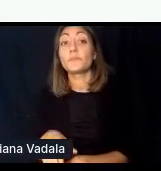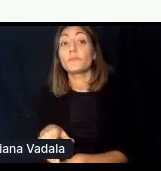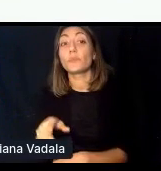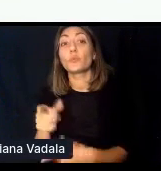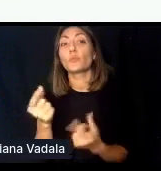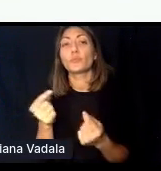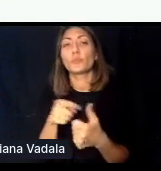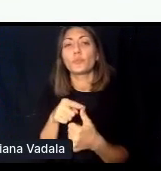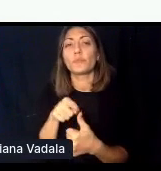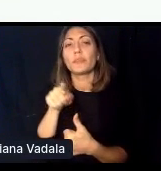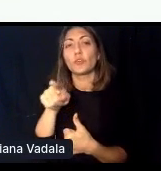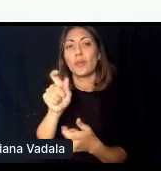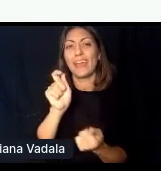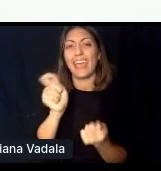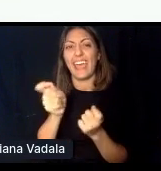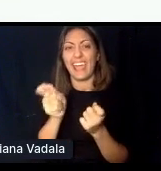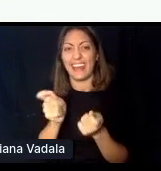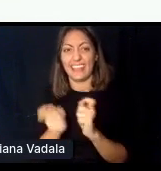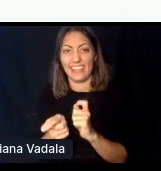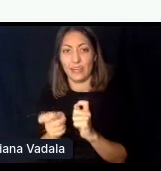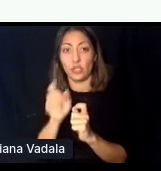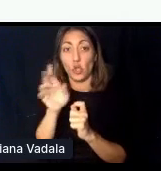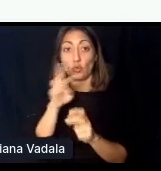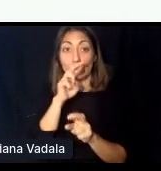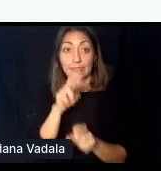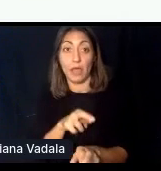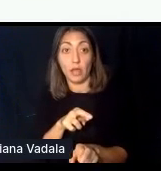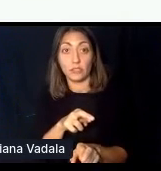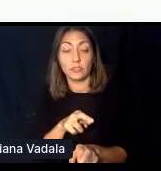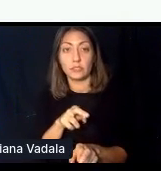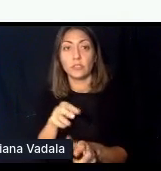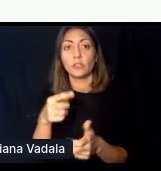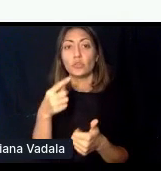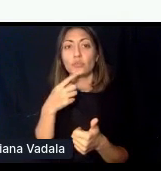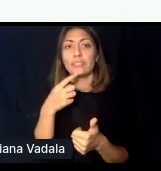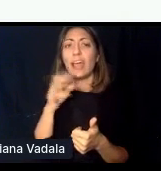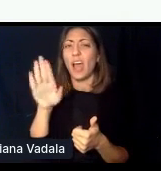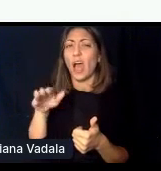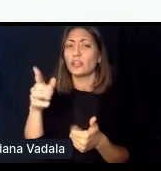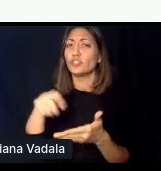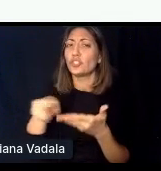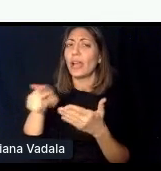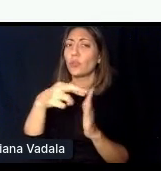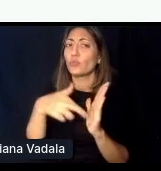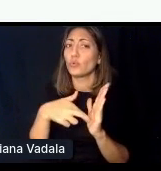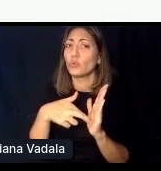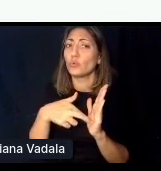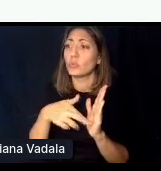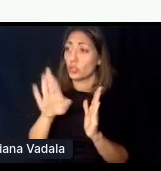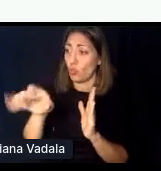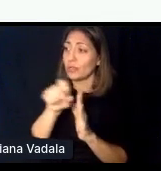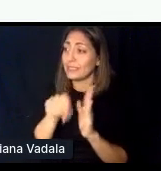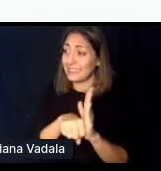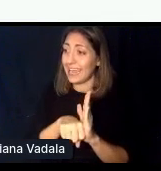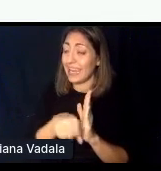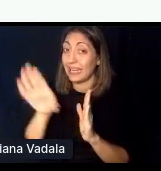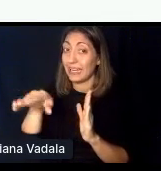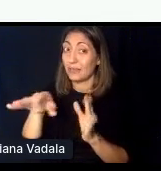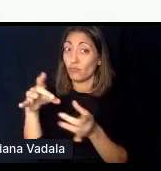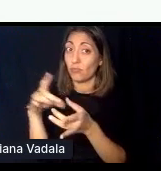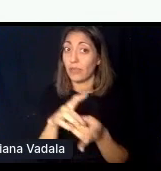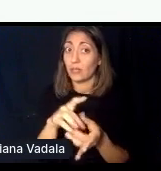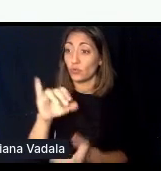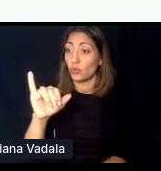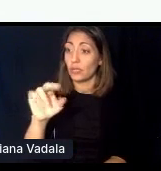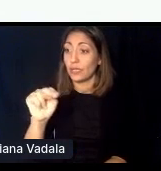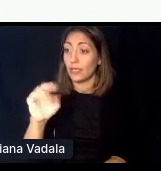provide the information to check the rules based on their states, and really, just convey a sense of empathy